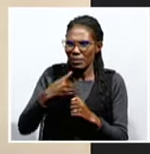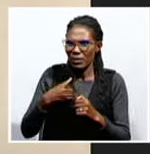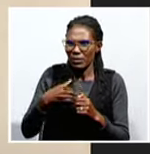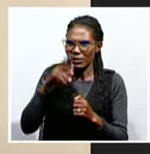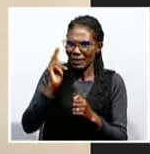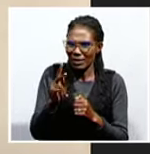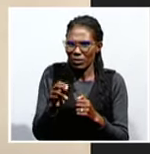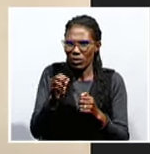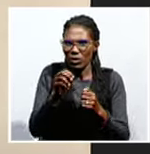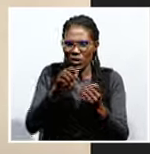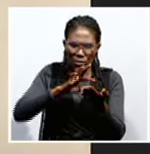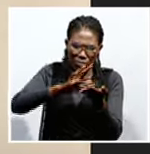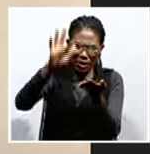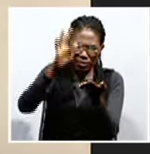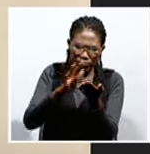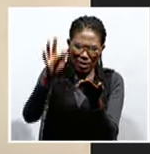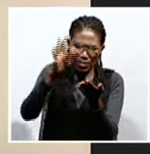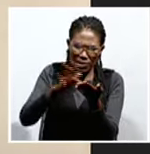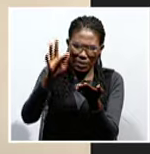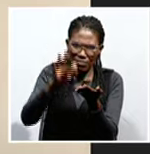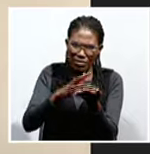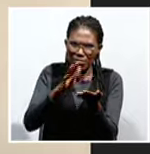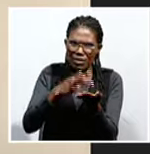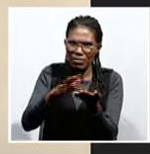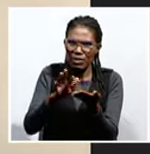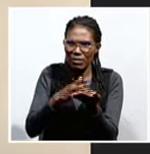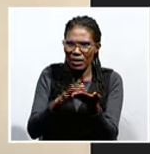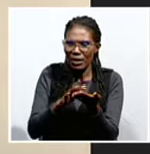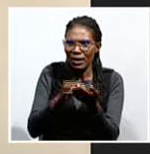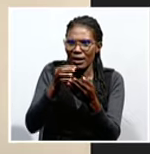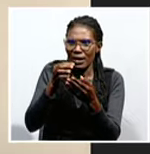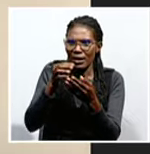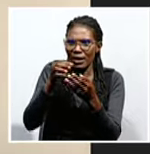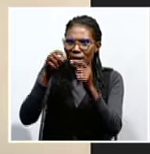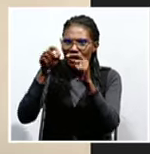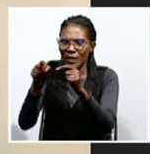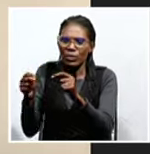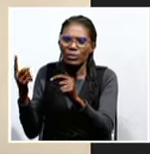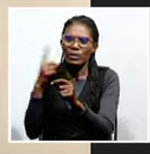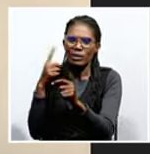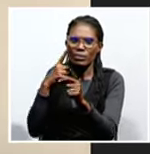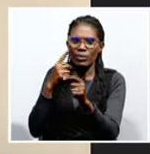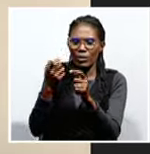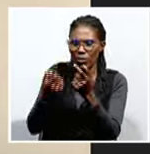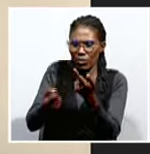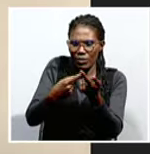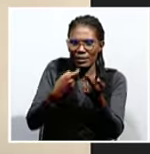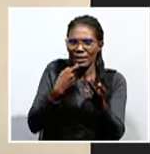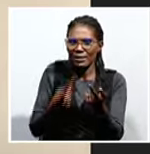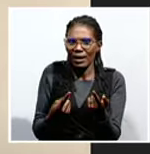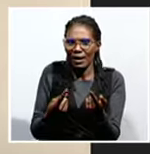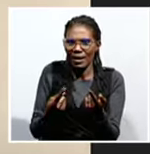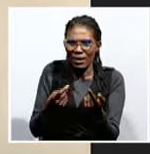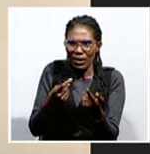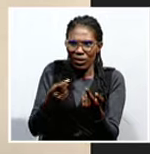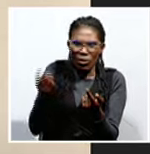again until I found a message that says, did you hear that our president is no